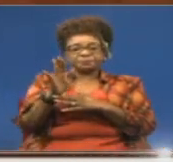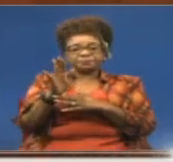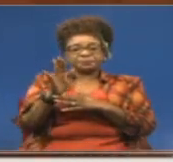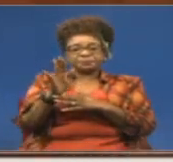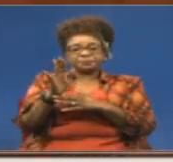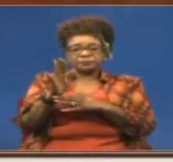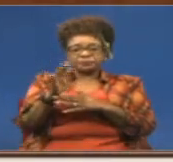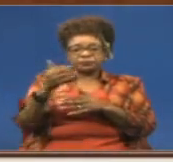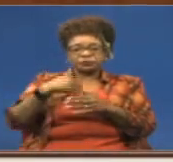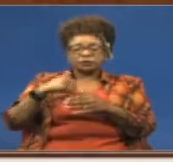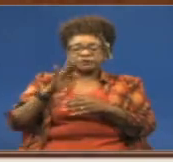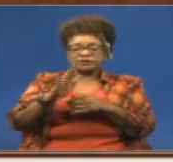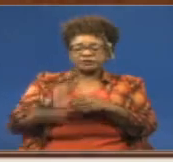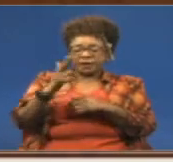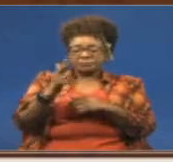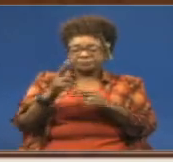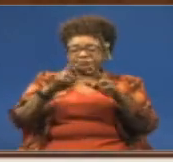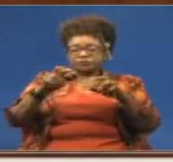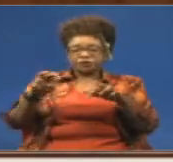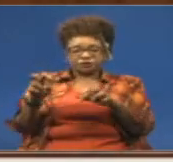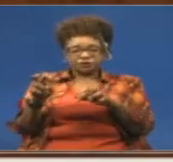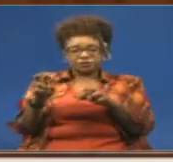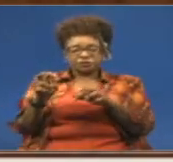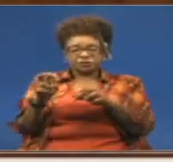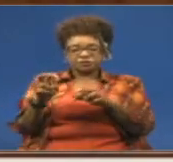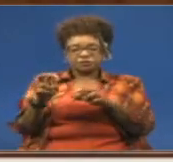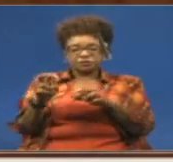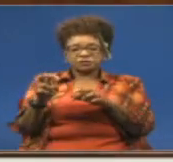to have his firearm checked.